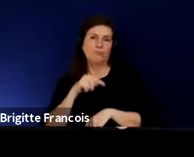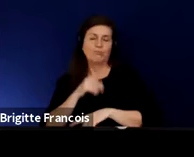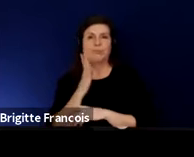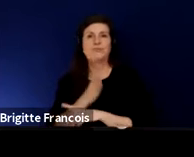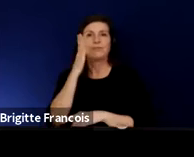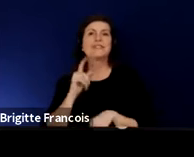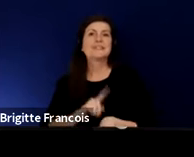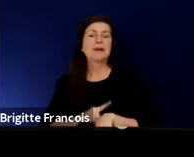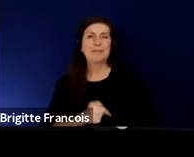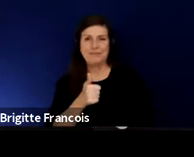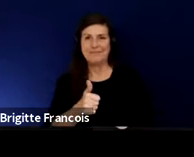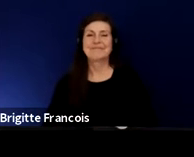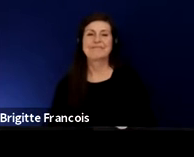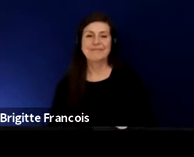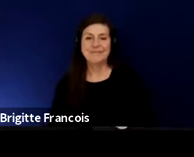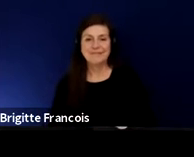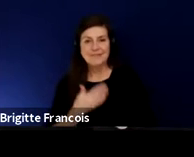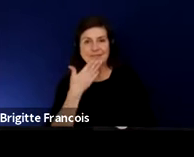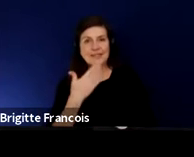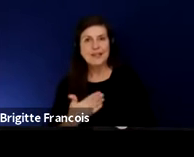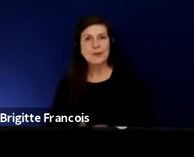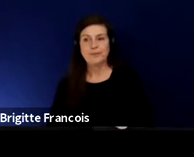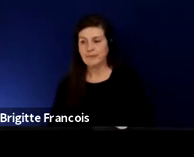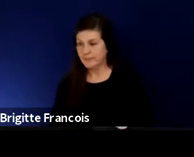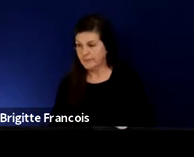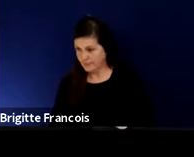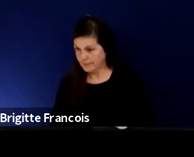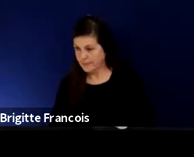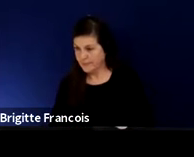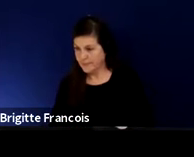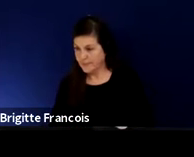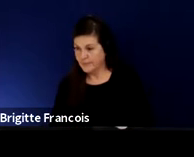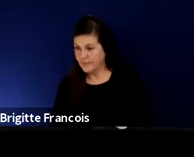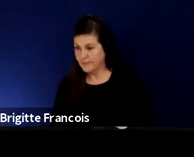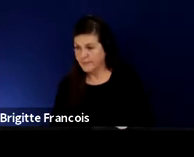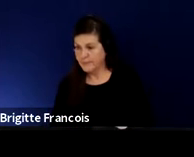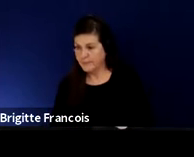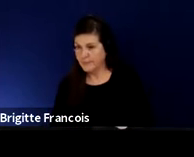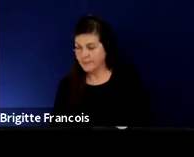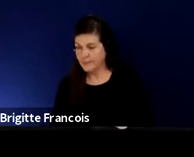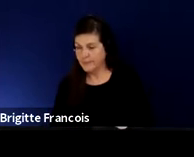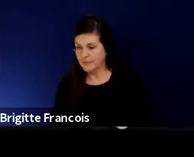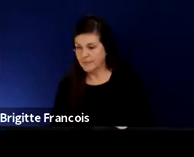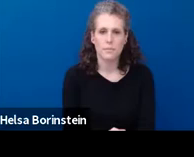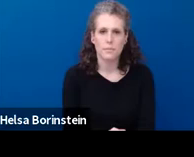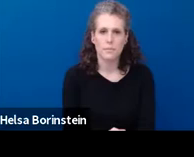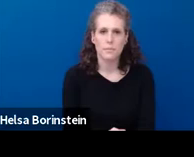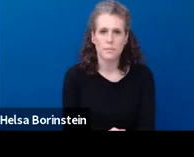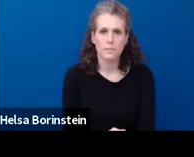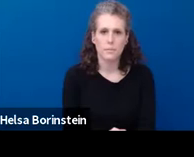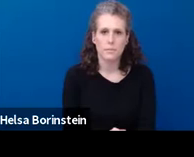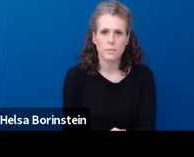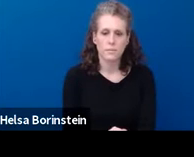you. Yes, I will just replace the spotlight on